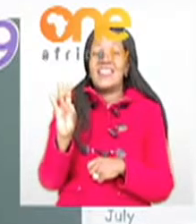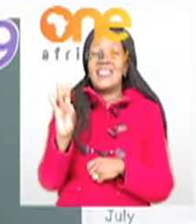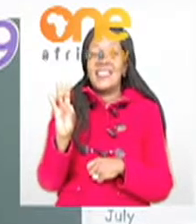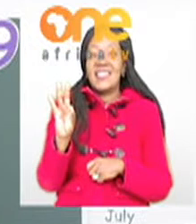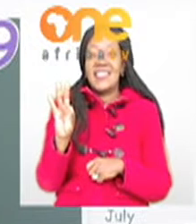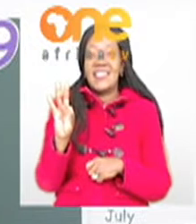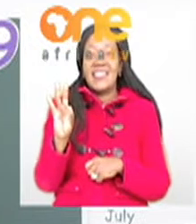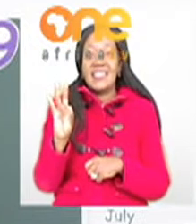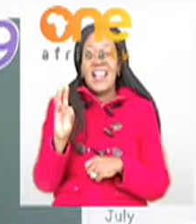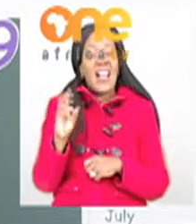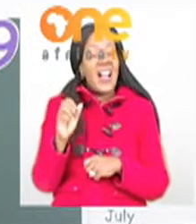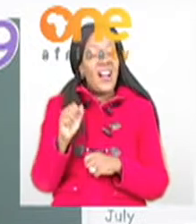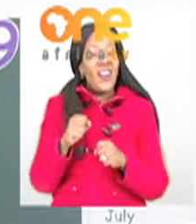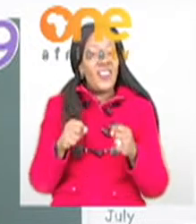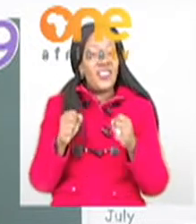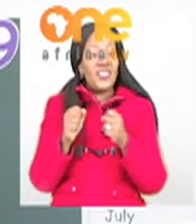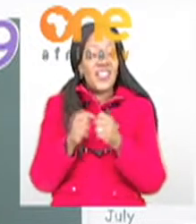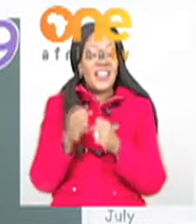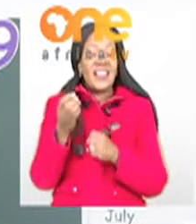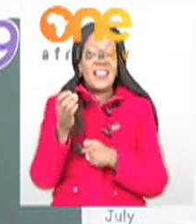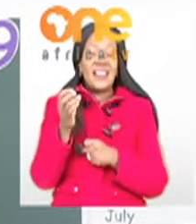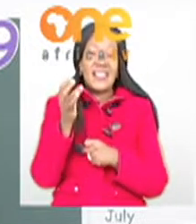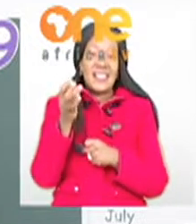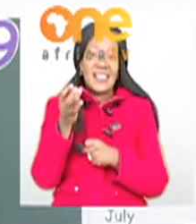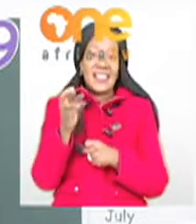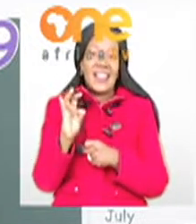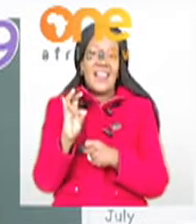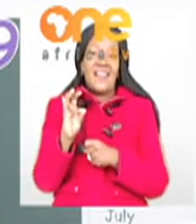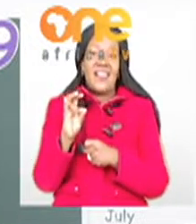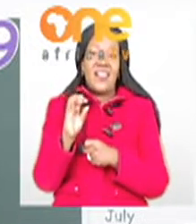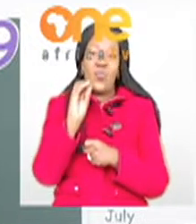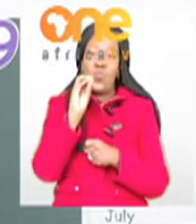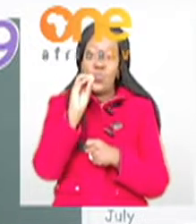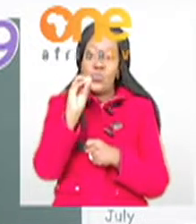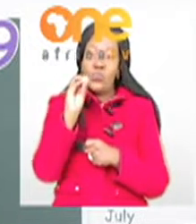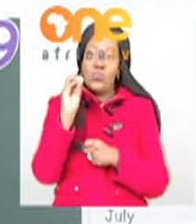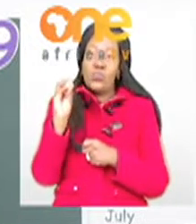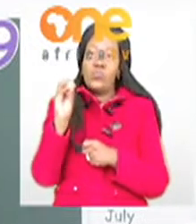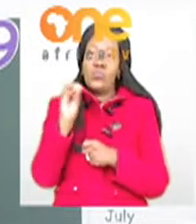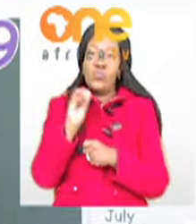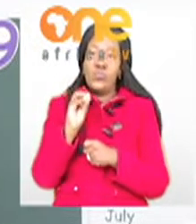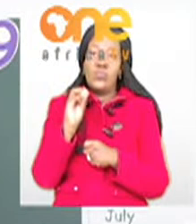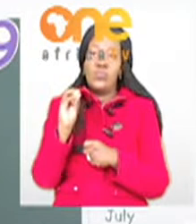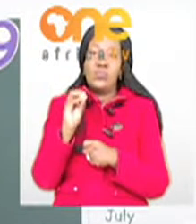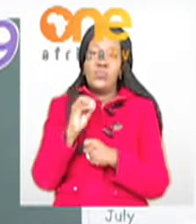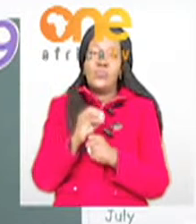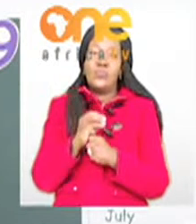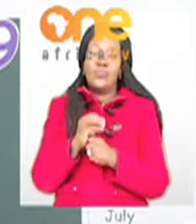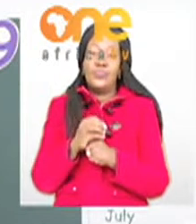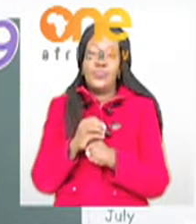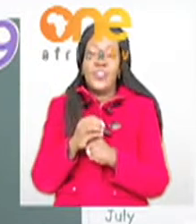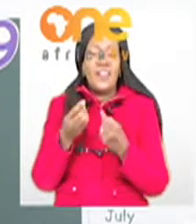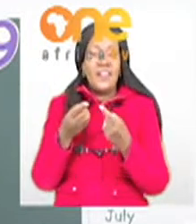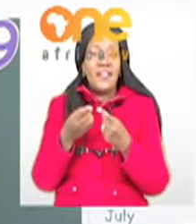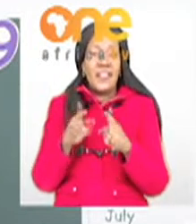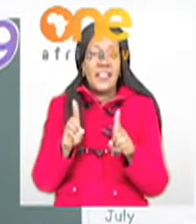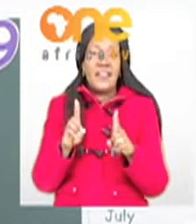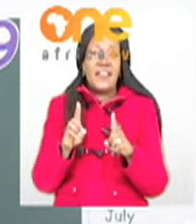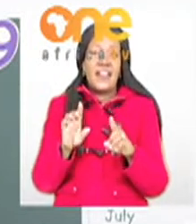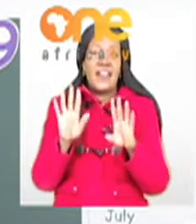7. All together we have 7 magnets on the board of different